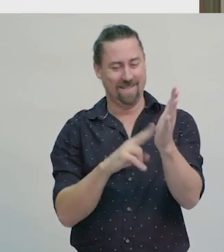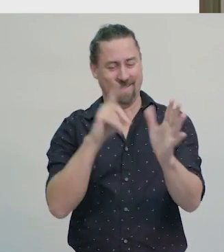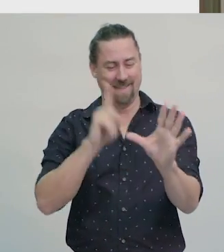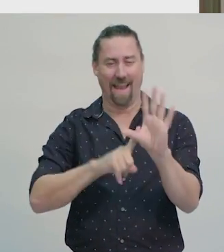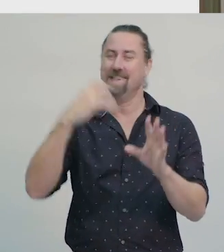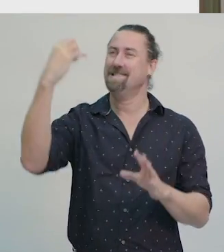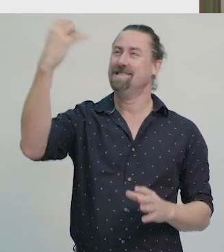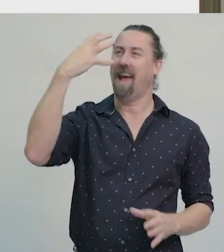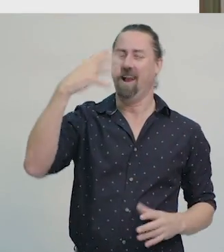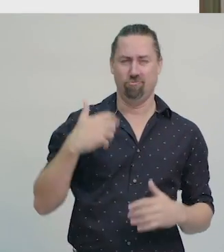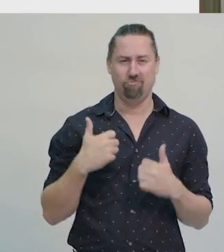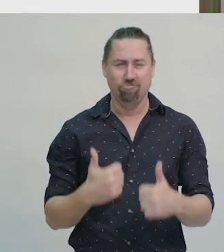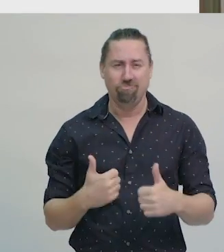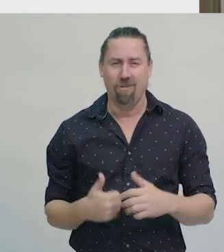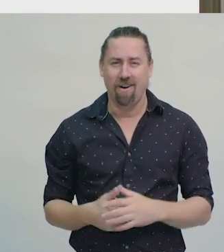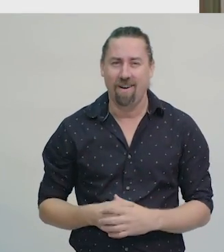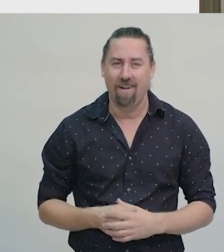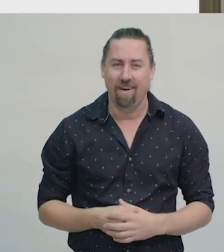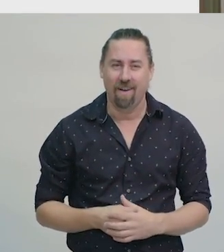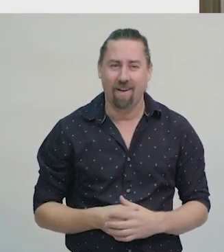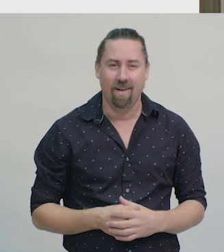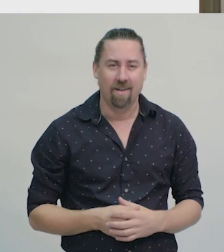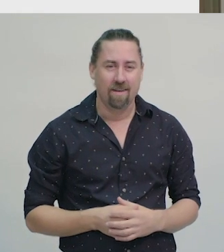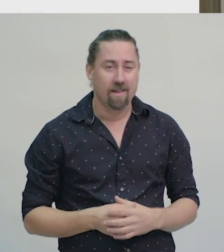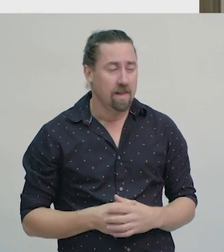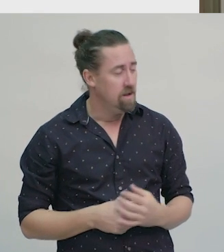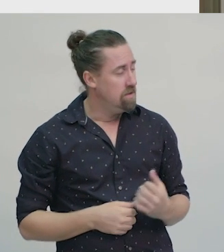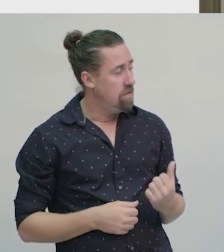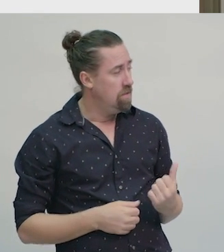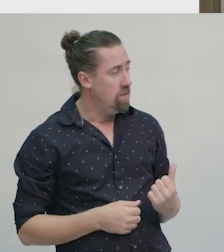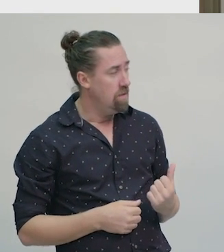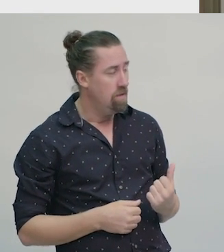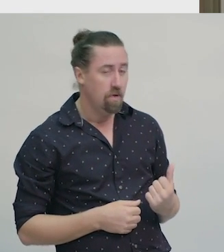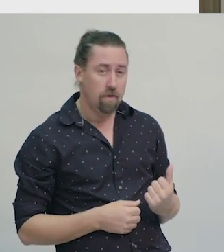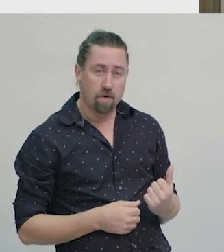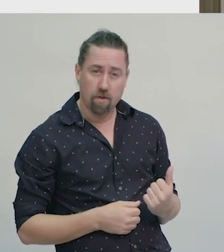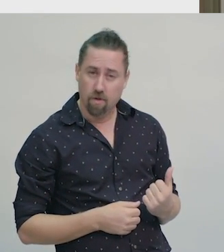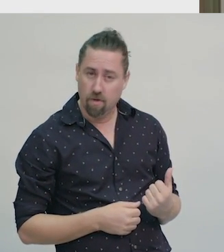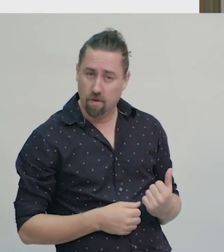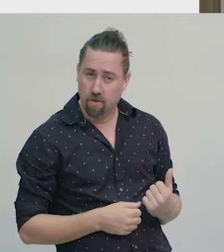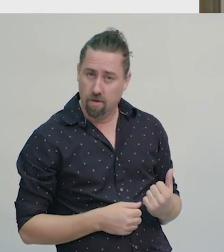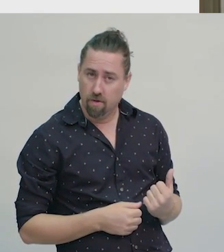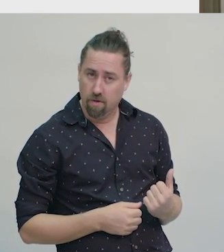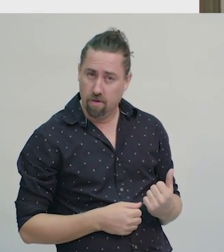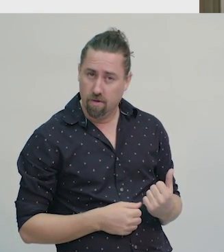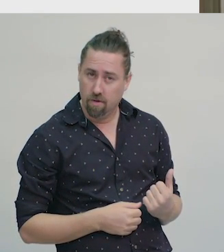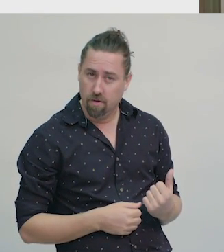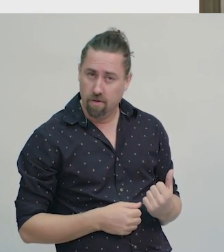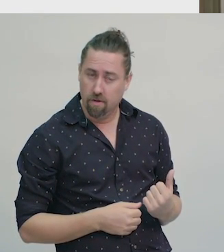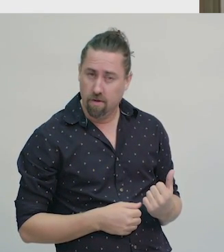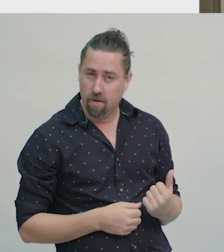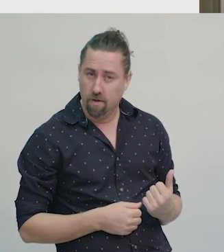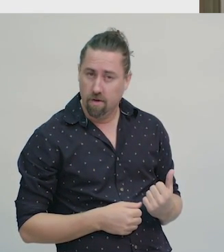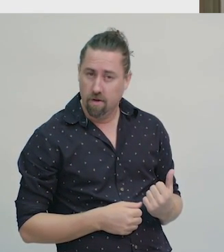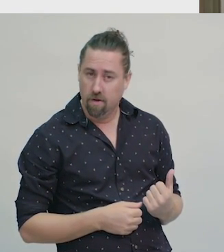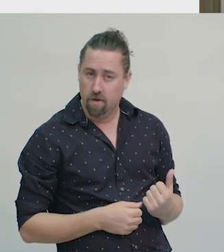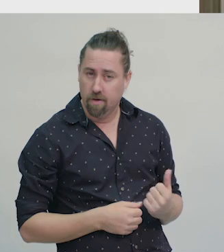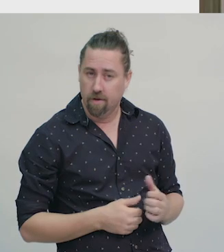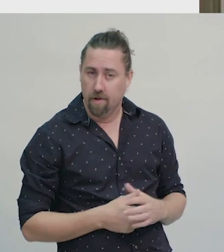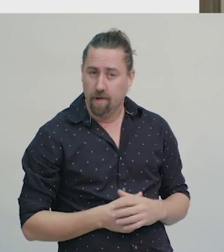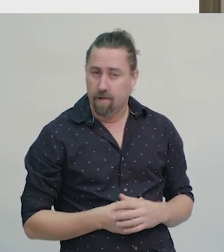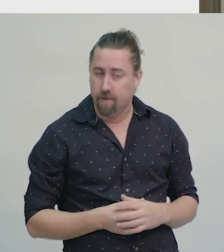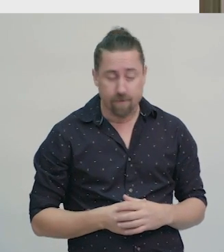Would you look at that? Stormy weather. Wasn't looking like that this morning. That's because the weather can change. It